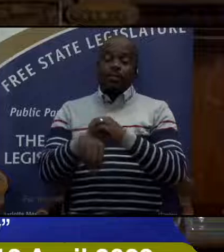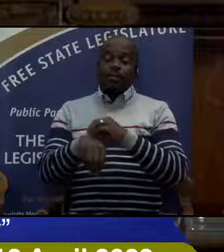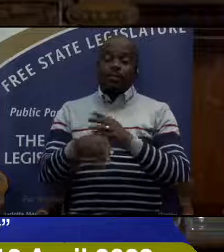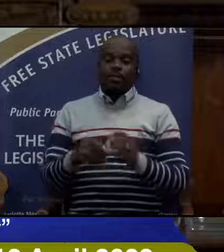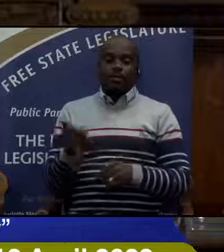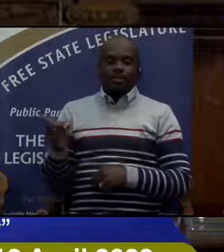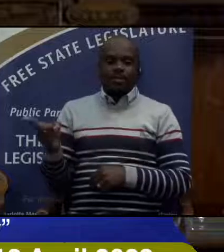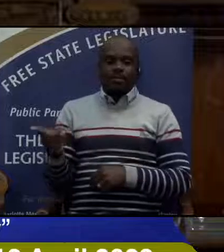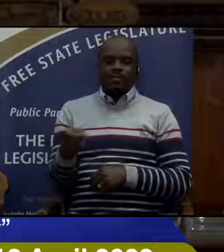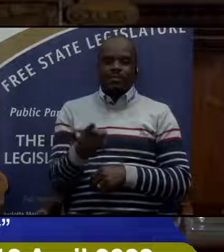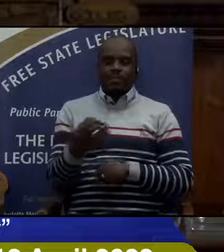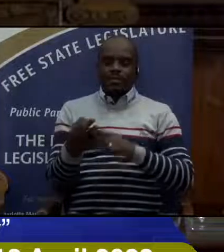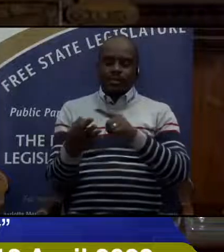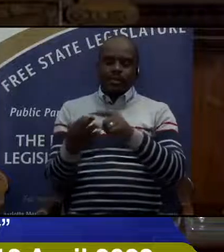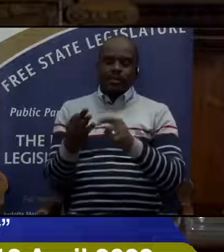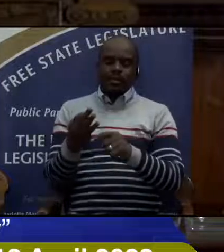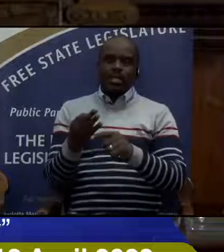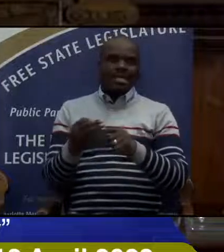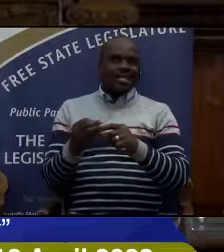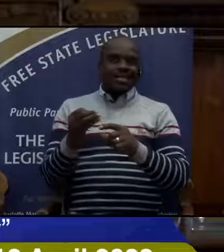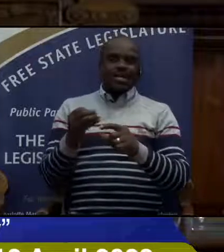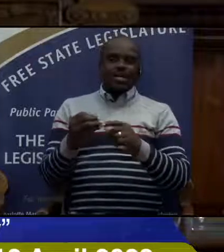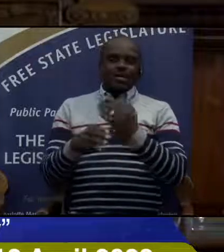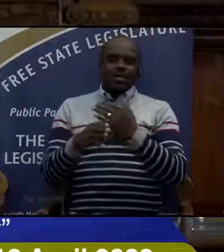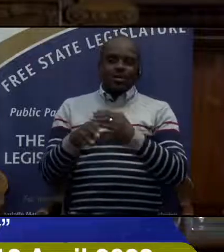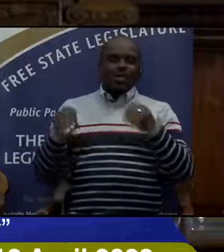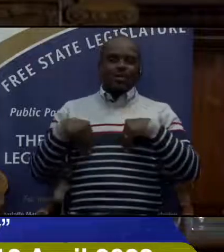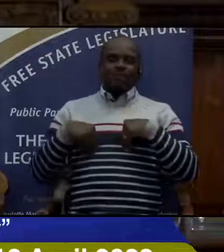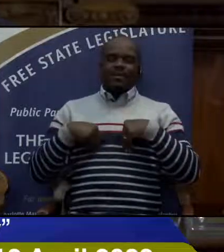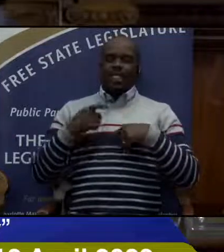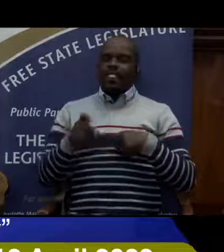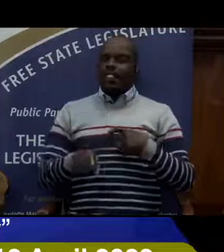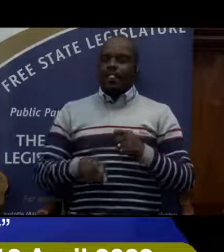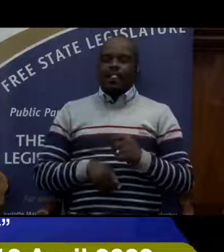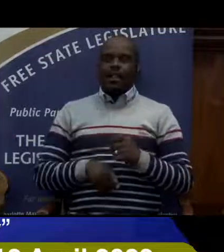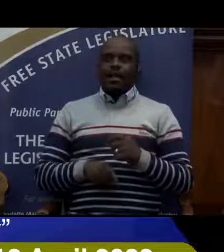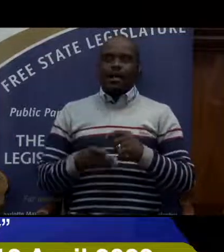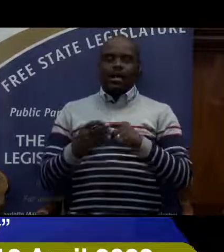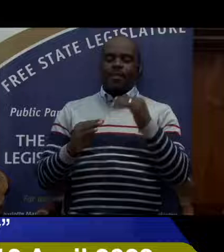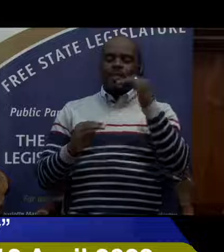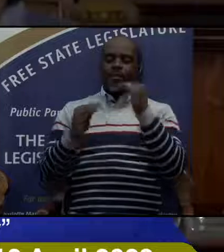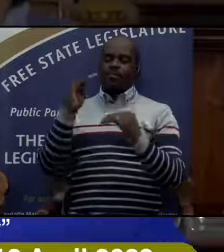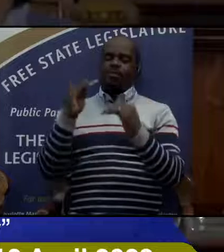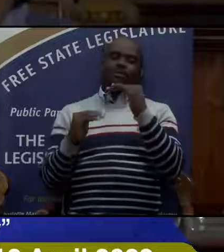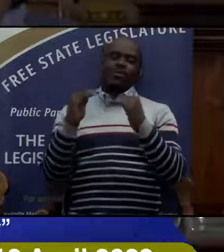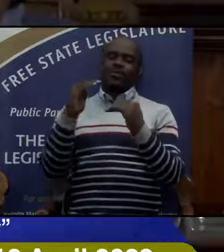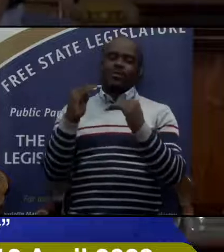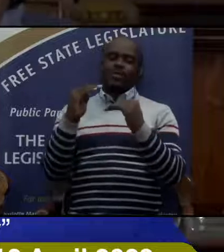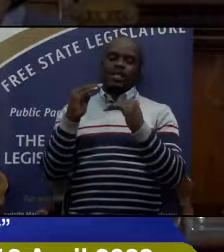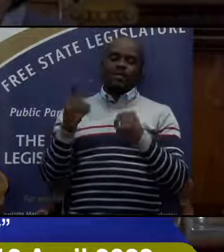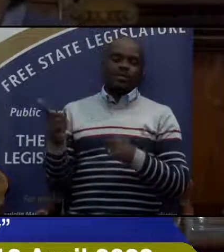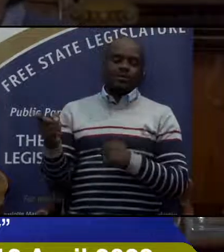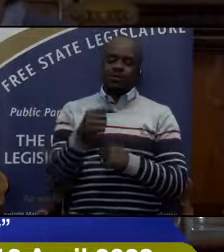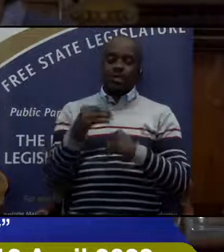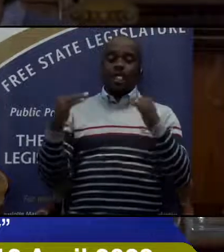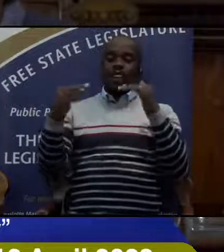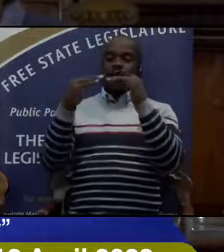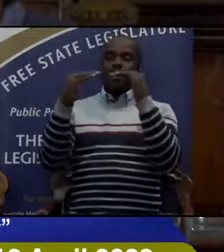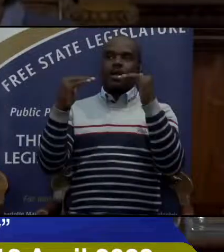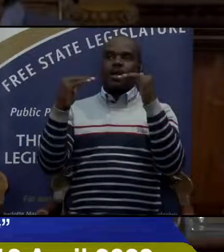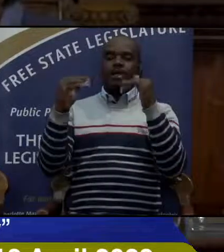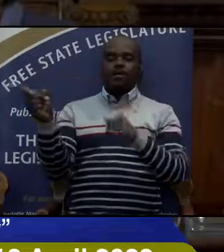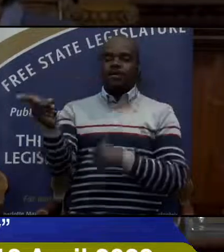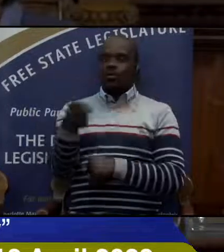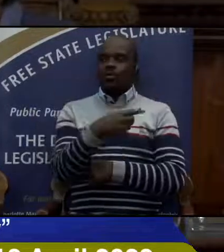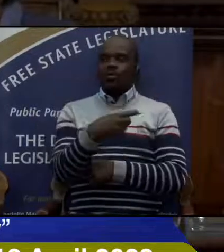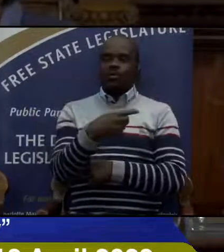inequality, poverty, and until we are all equal. We won't stop talking about what has happened in the